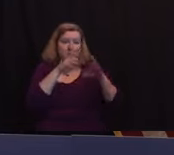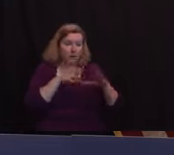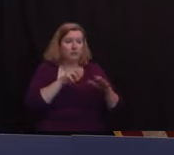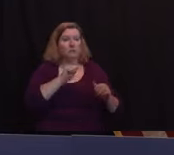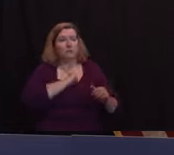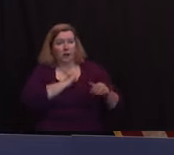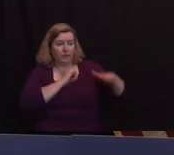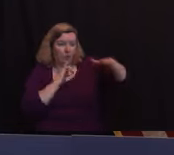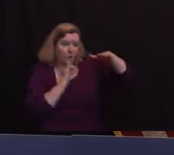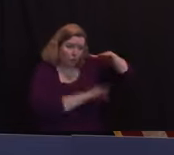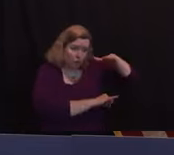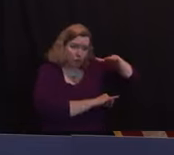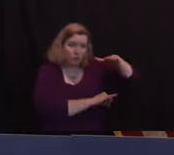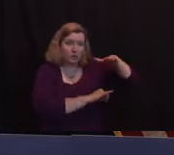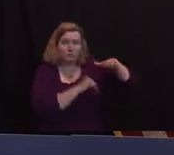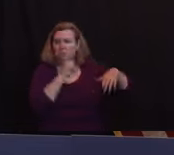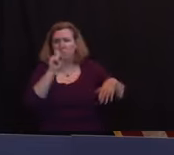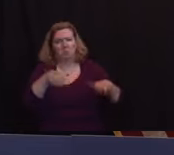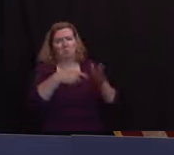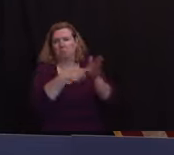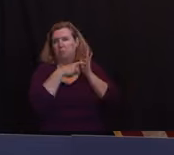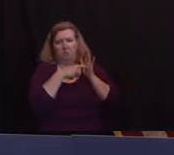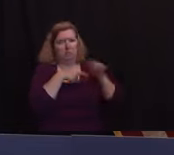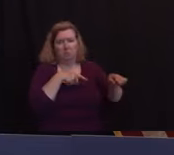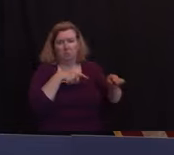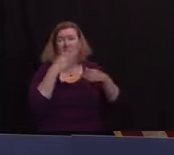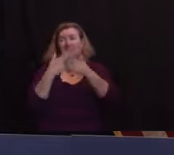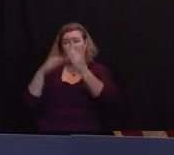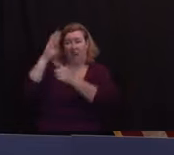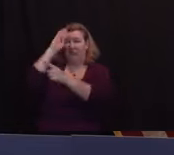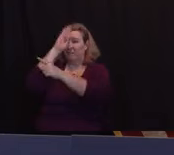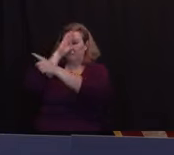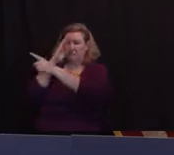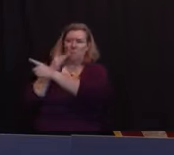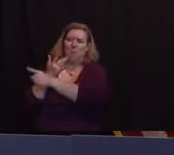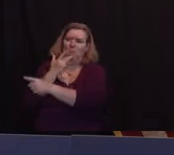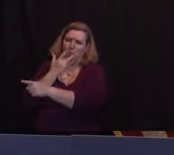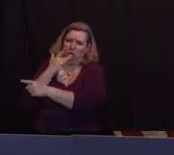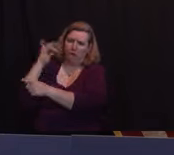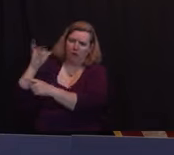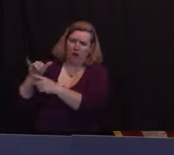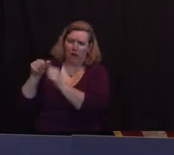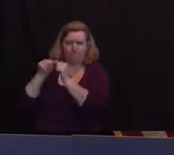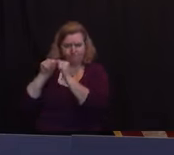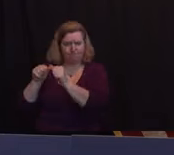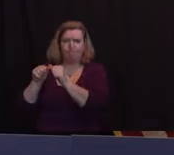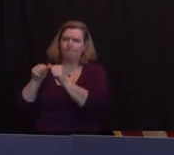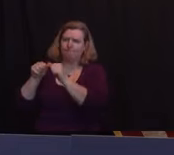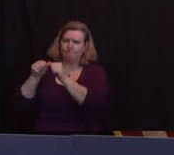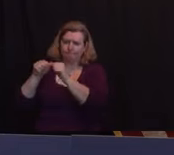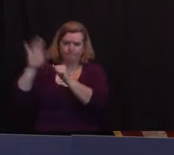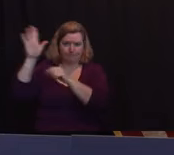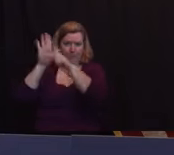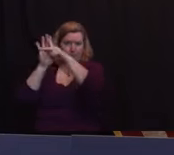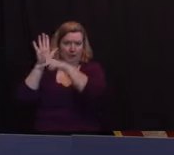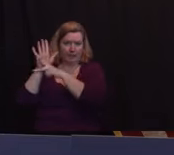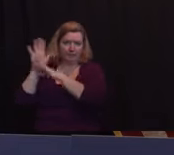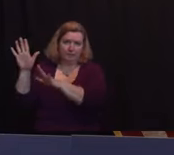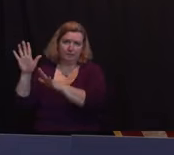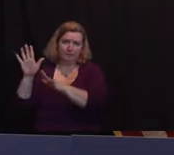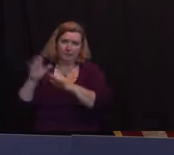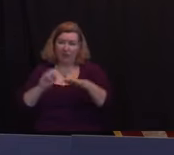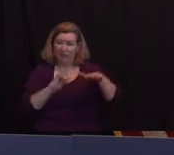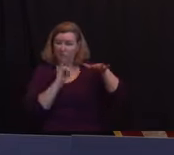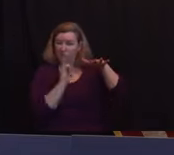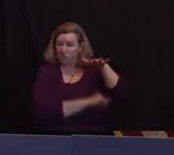vaccinated. However, some facilities may still elect to continue to test and require quarantine of